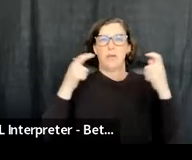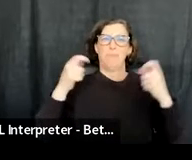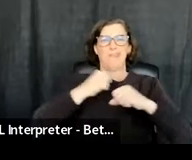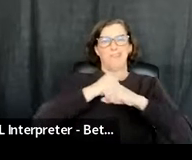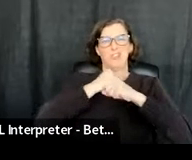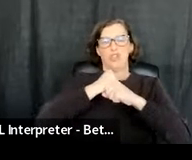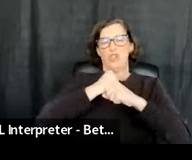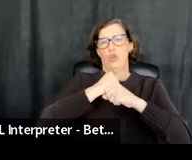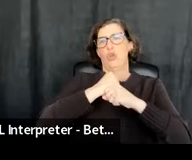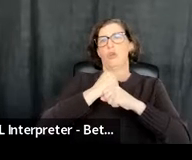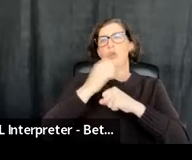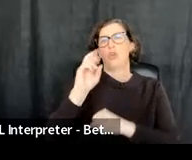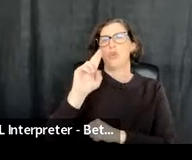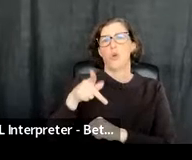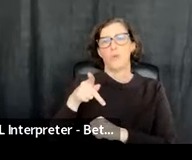federal agencies?